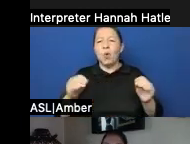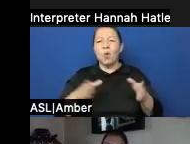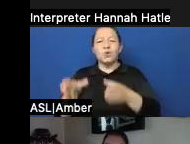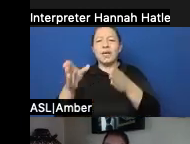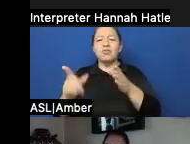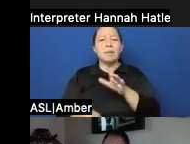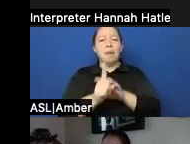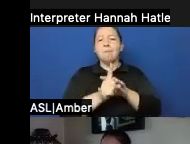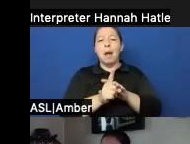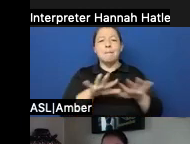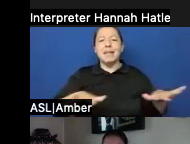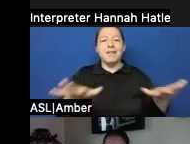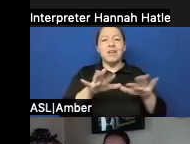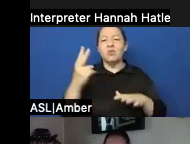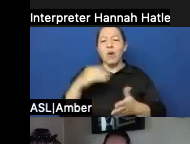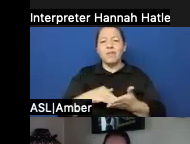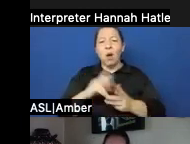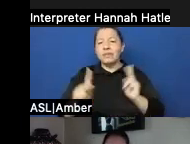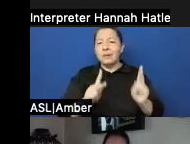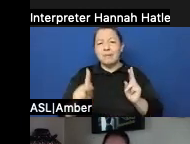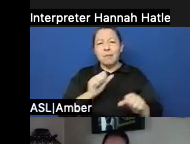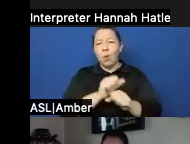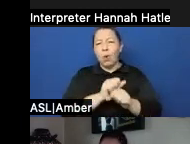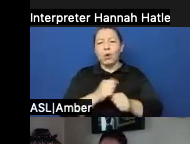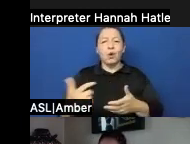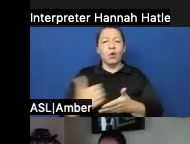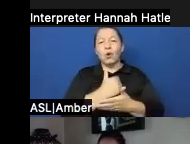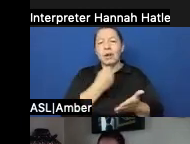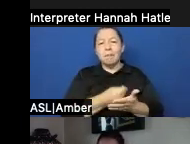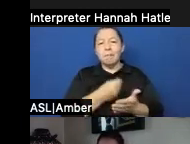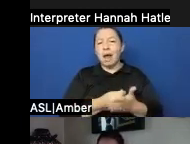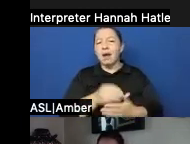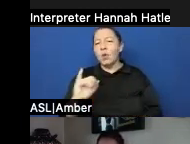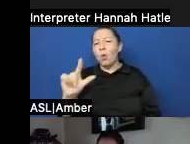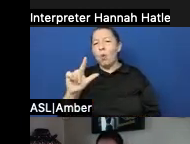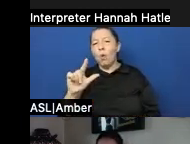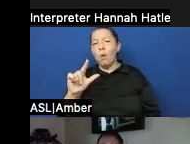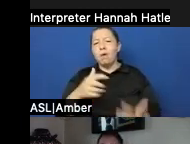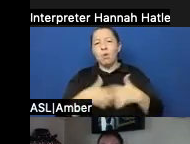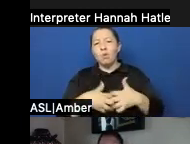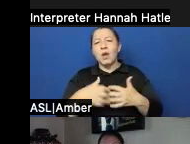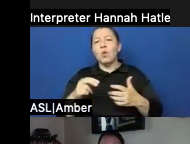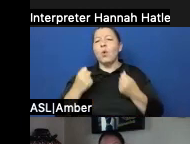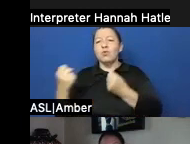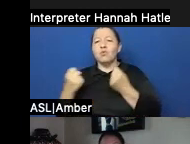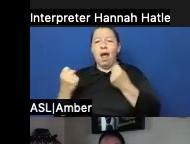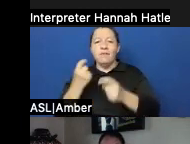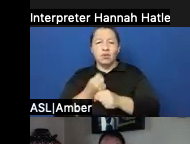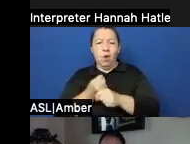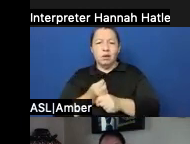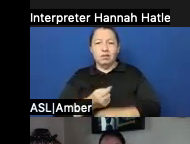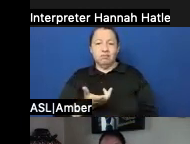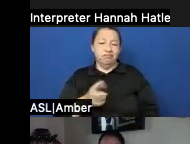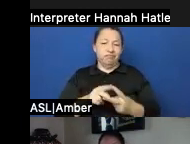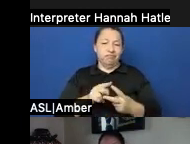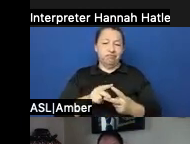12,000 workers that are making money working in oil rigs or driving their trucks. Well, these were on and around reservations. So